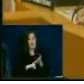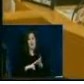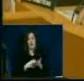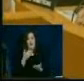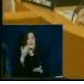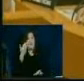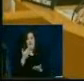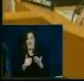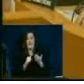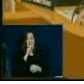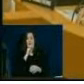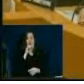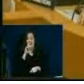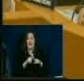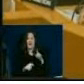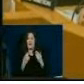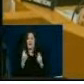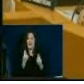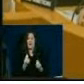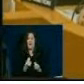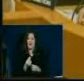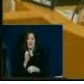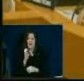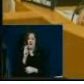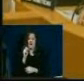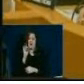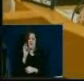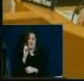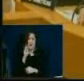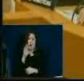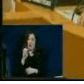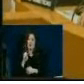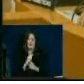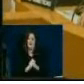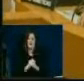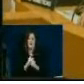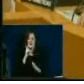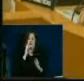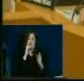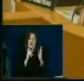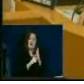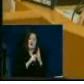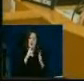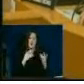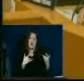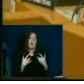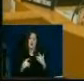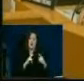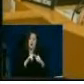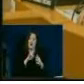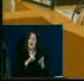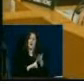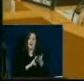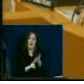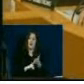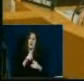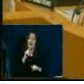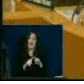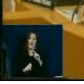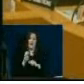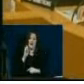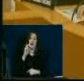may not be enforceable. And this just puts everybody on notice that there are concerns about the contract that may not be